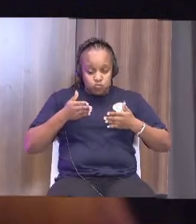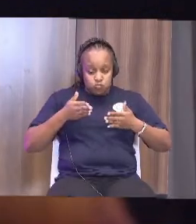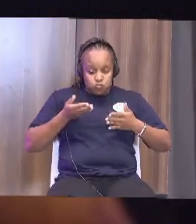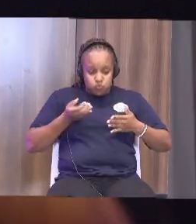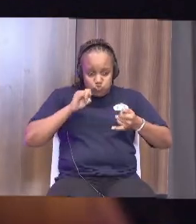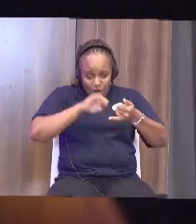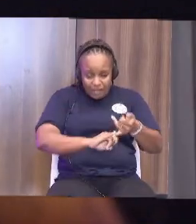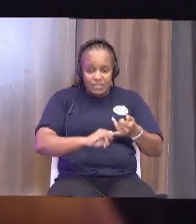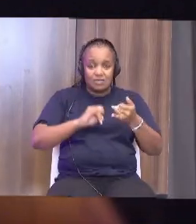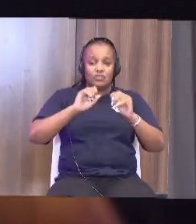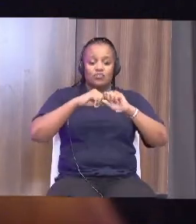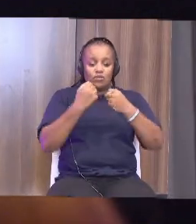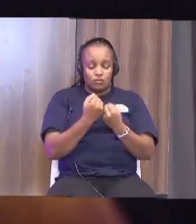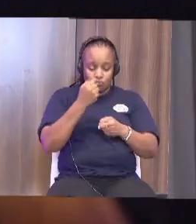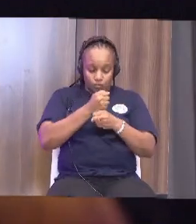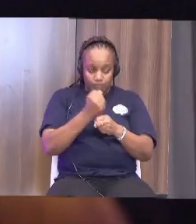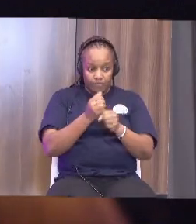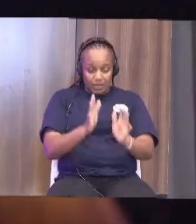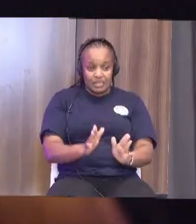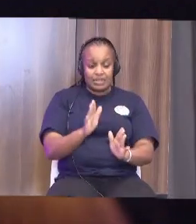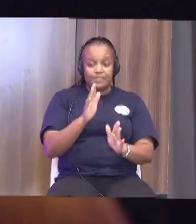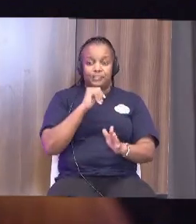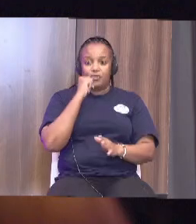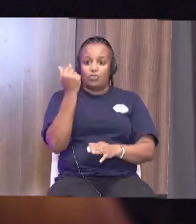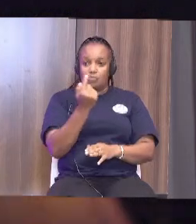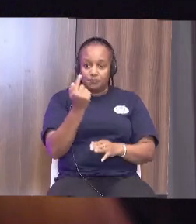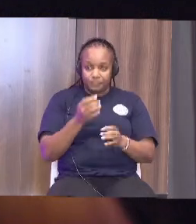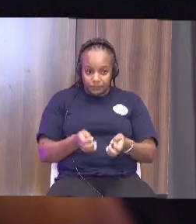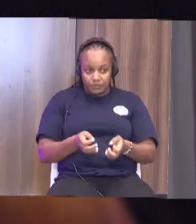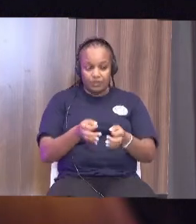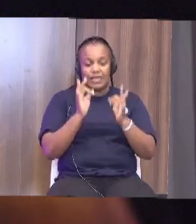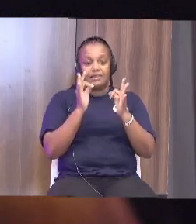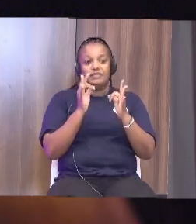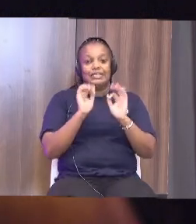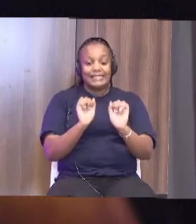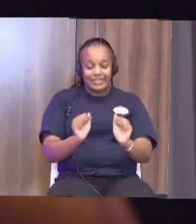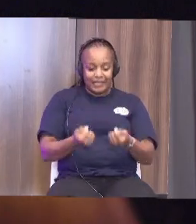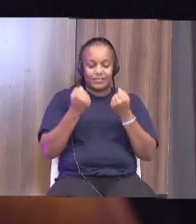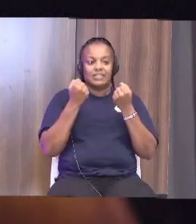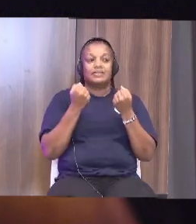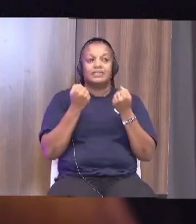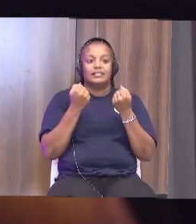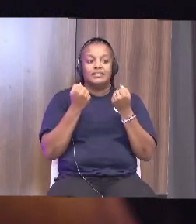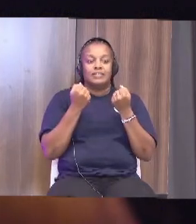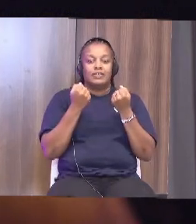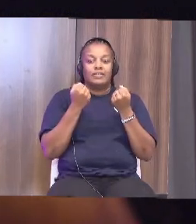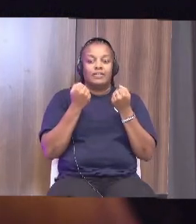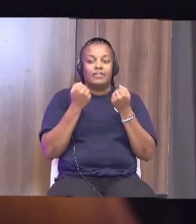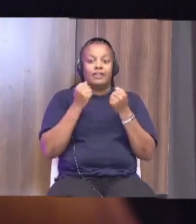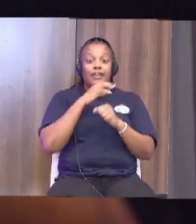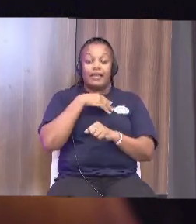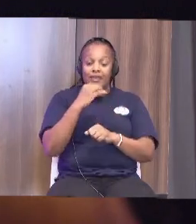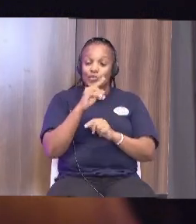and not only in burden of disease, but also in efficacy, effectiveness, safety, and when